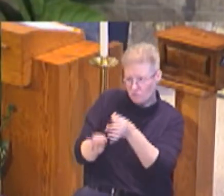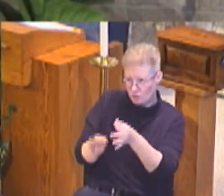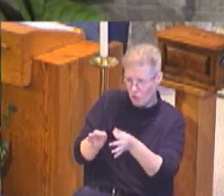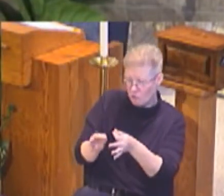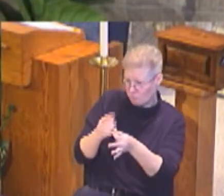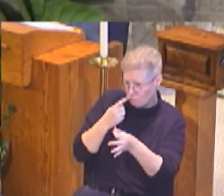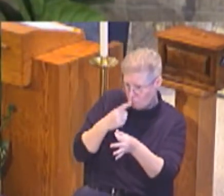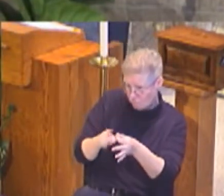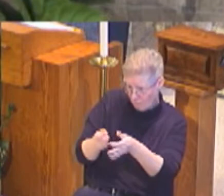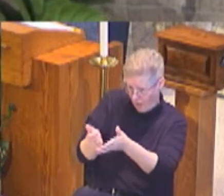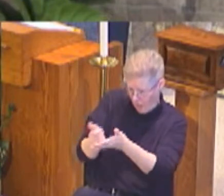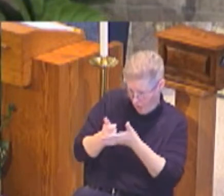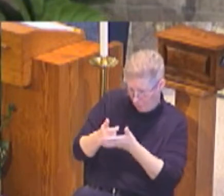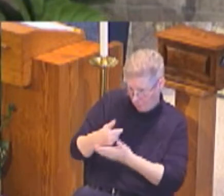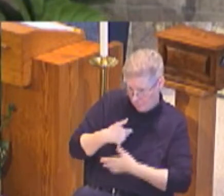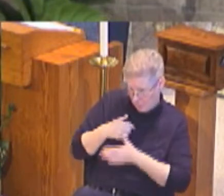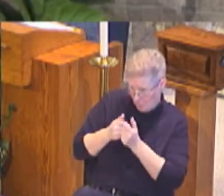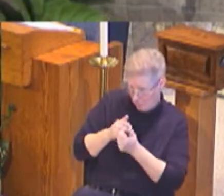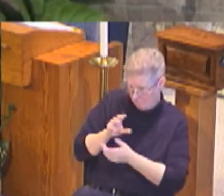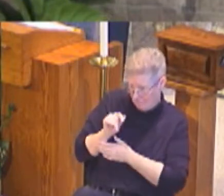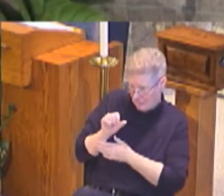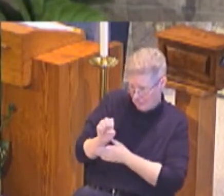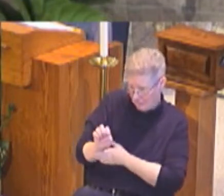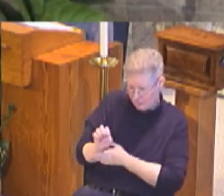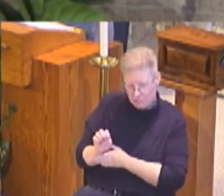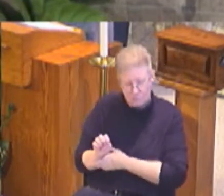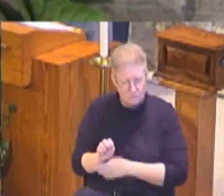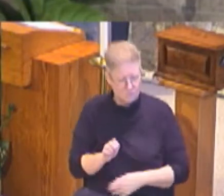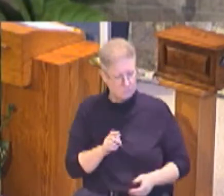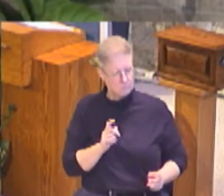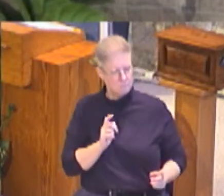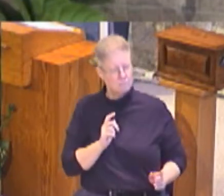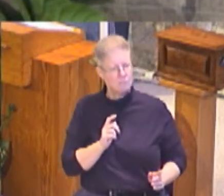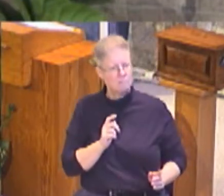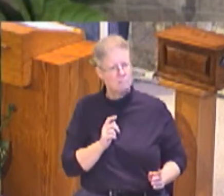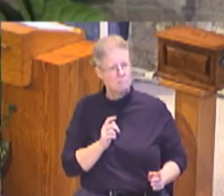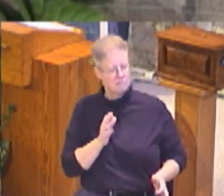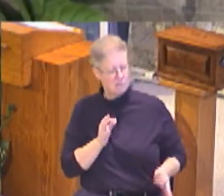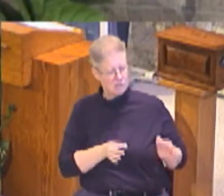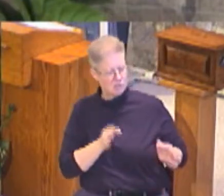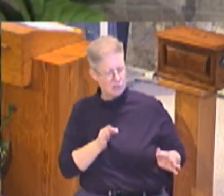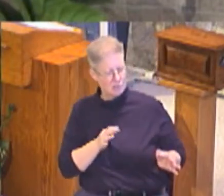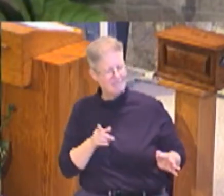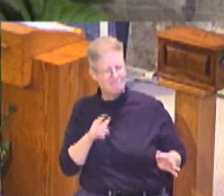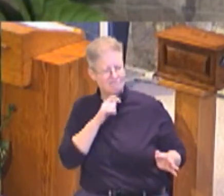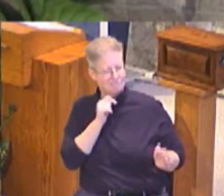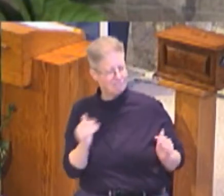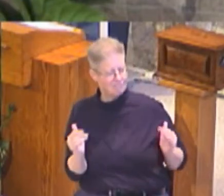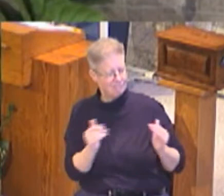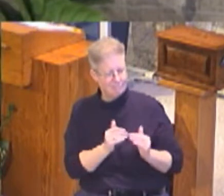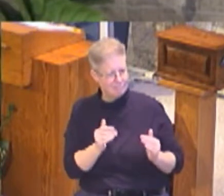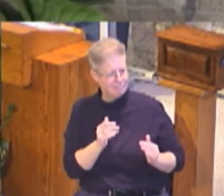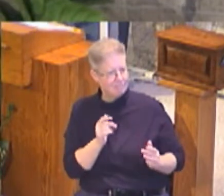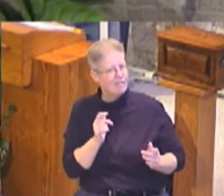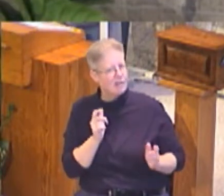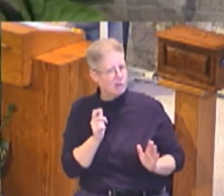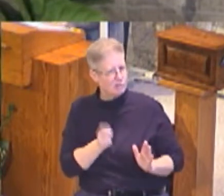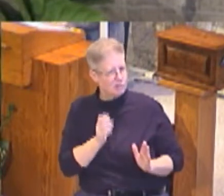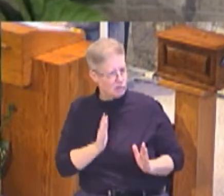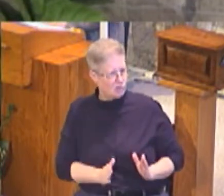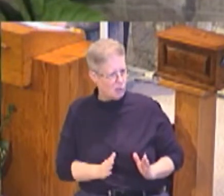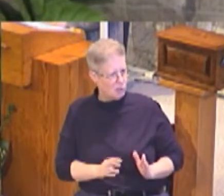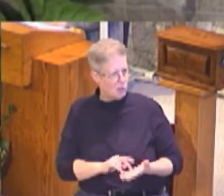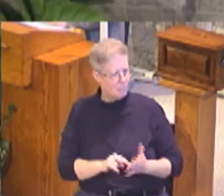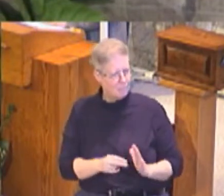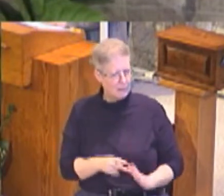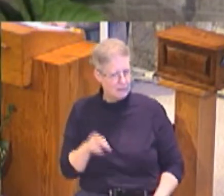certain case. And the judge is called an unjust judge. According to Dr. Errico, that means he's a